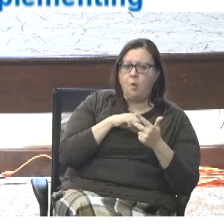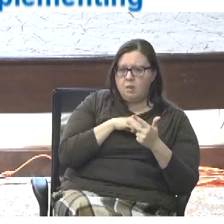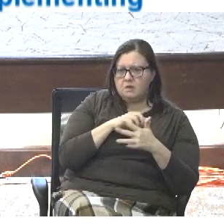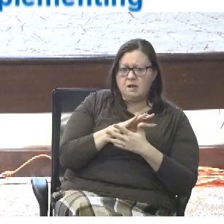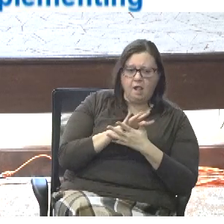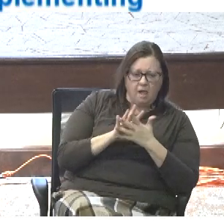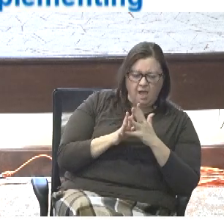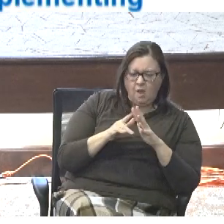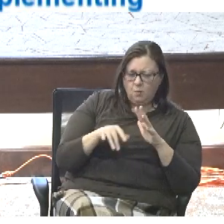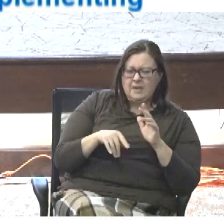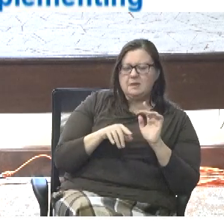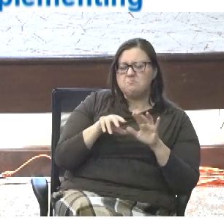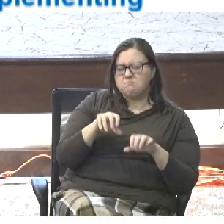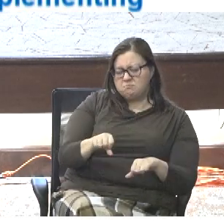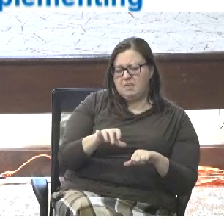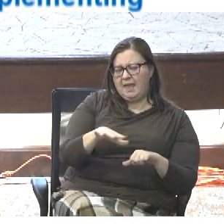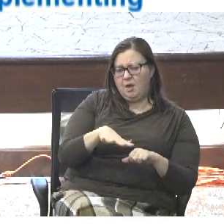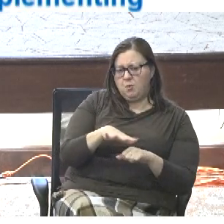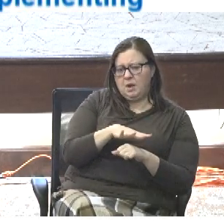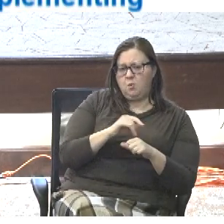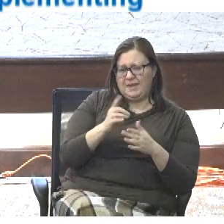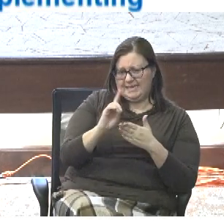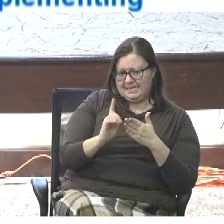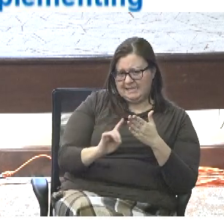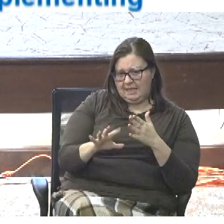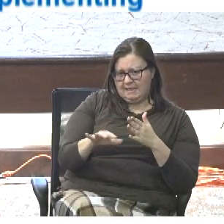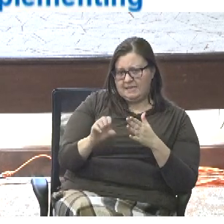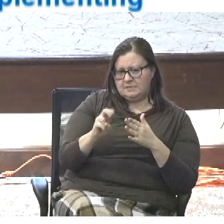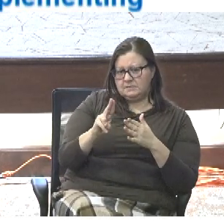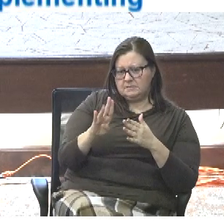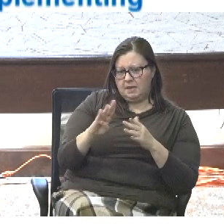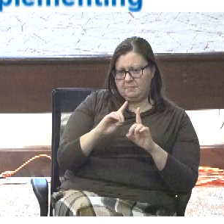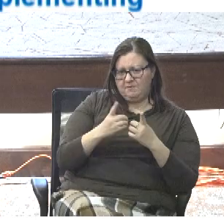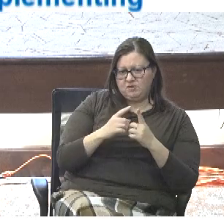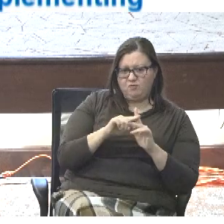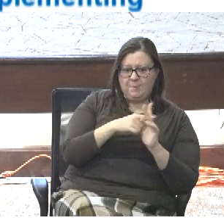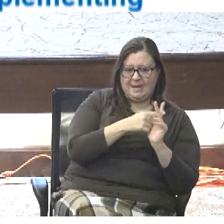And so we did. We jumped in and we designed that subdivision from